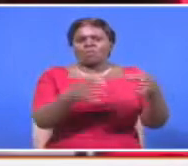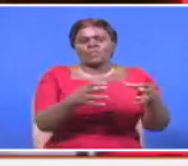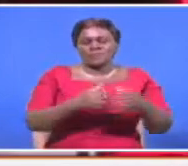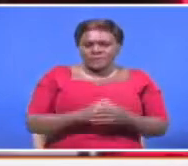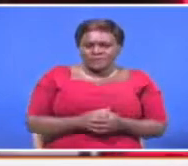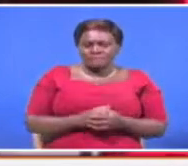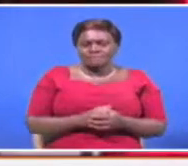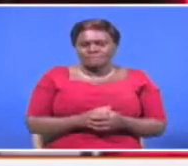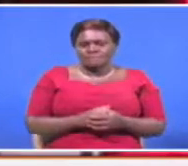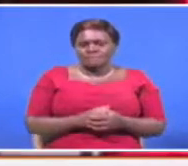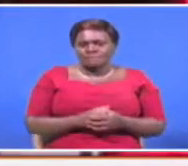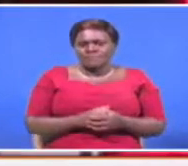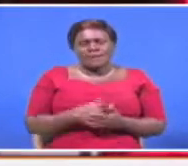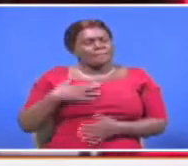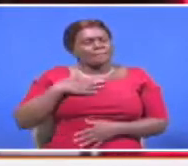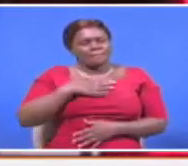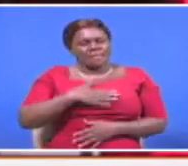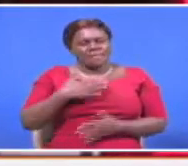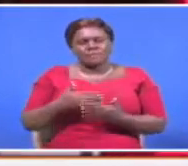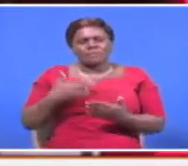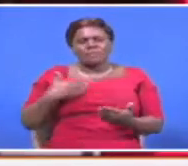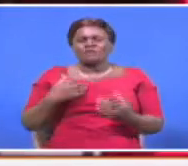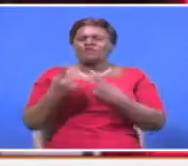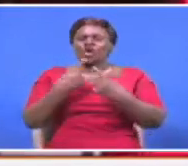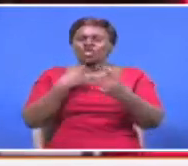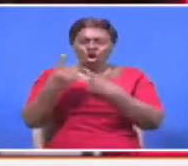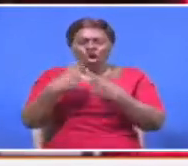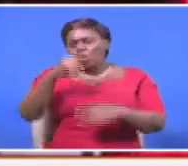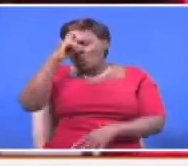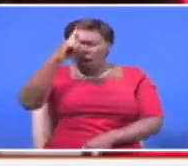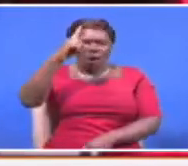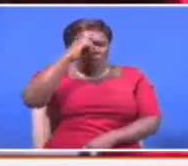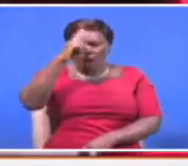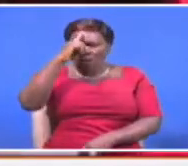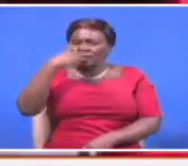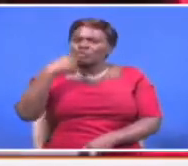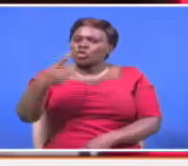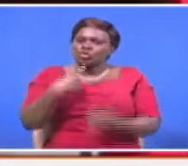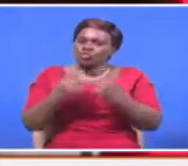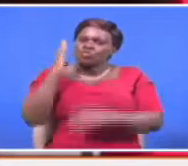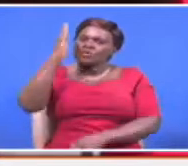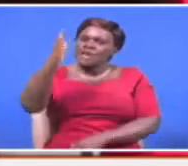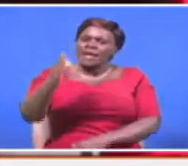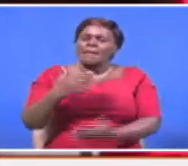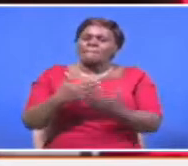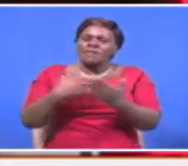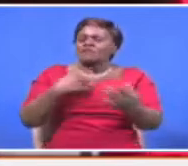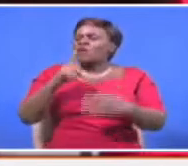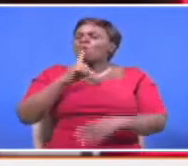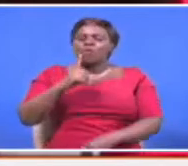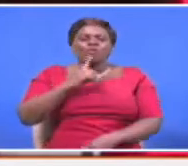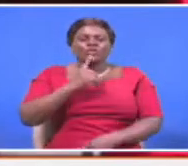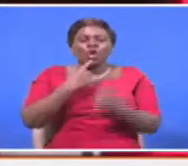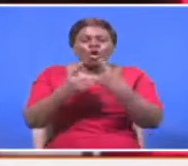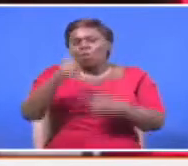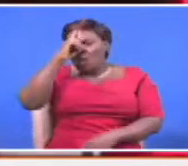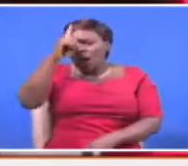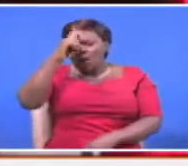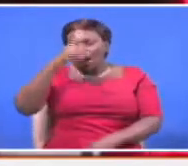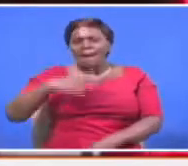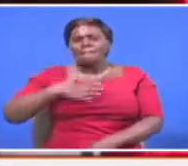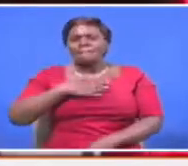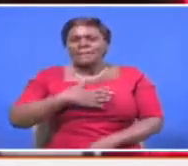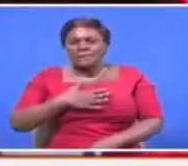a community. So kindly, before you utter any statement, I'm talking to you directly, before you utter any statement,